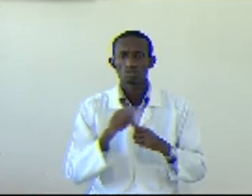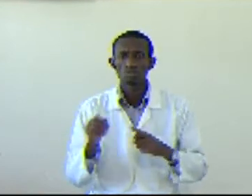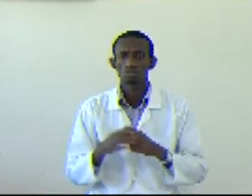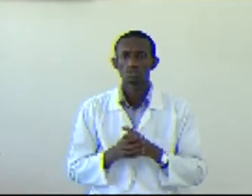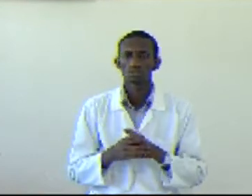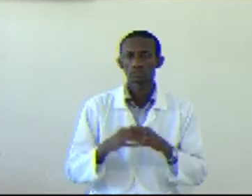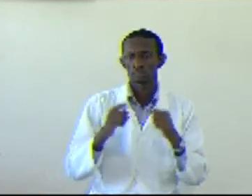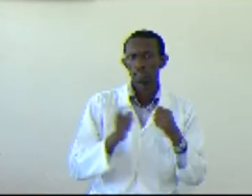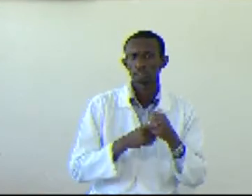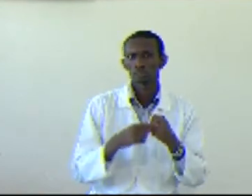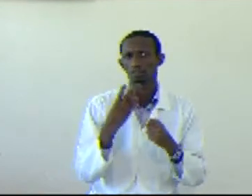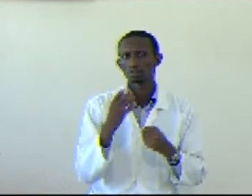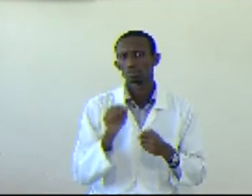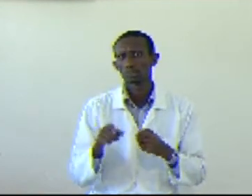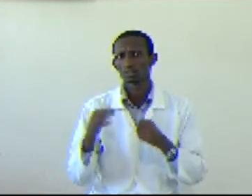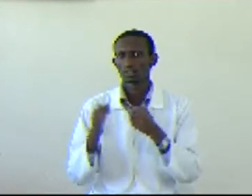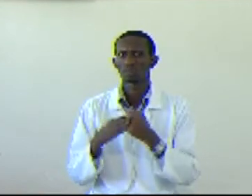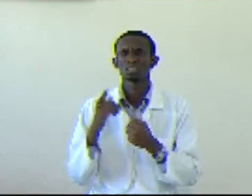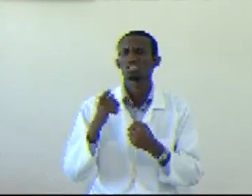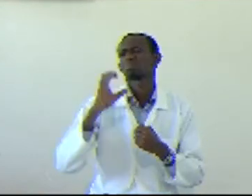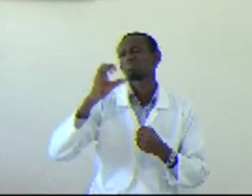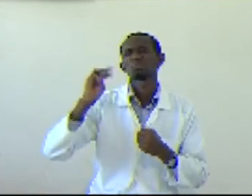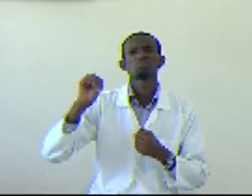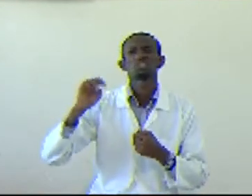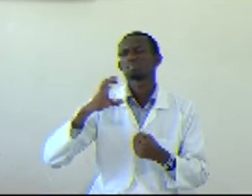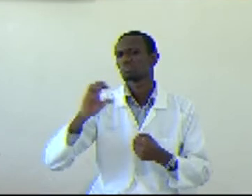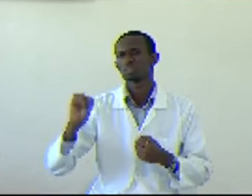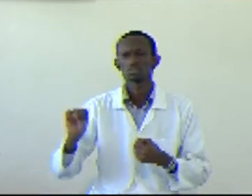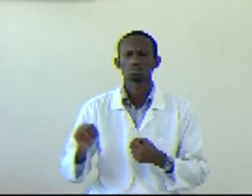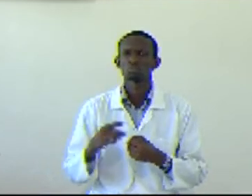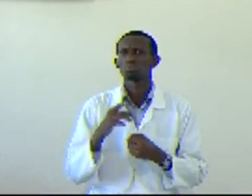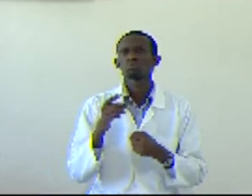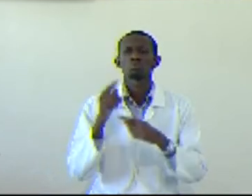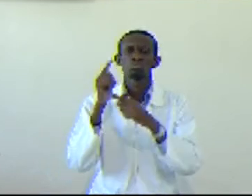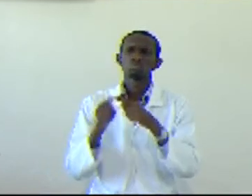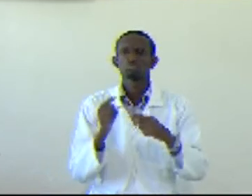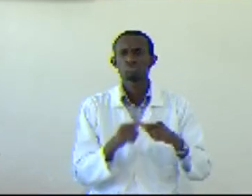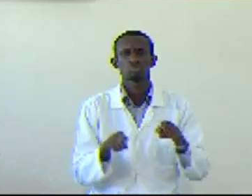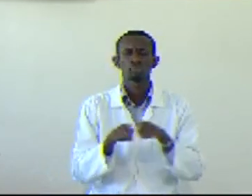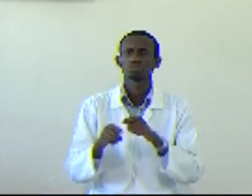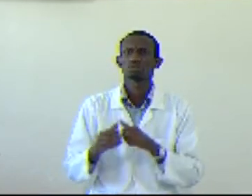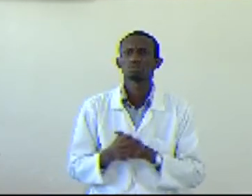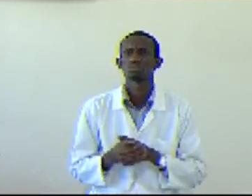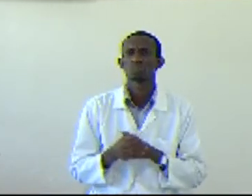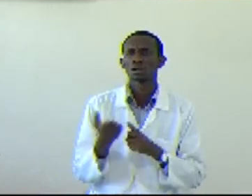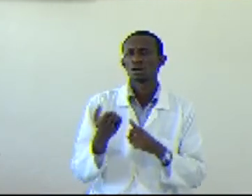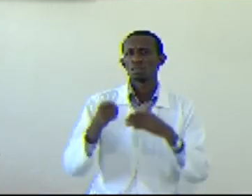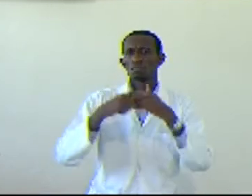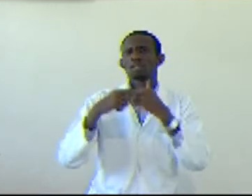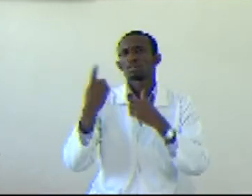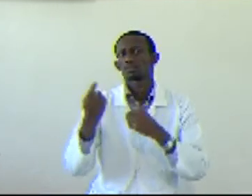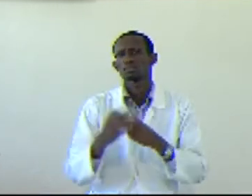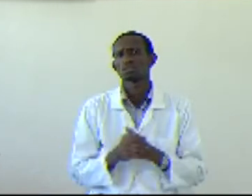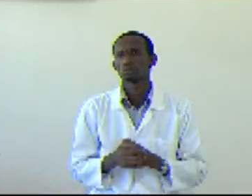64.8. So this is in centimeters, and they are closing each other, and these centimeters. And we have minus 1,